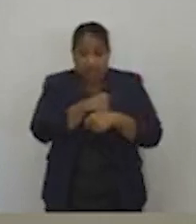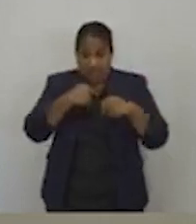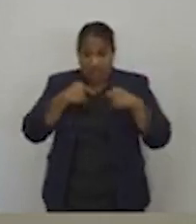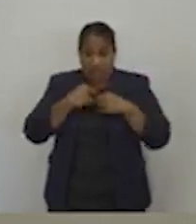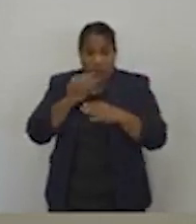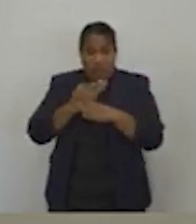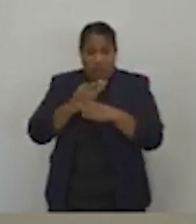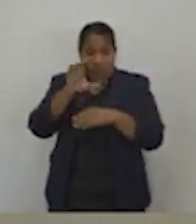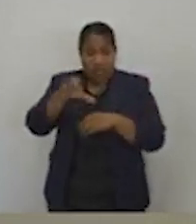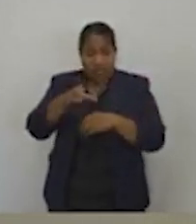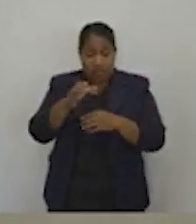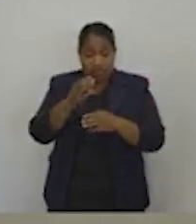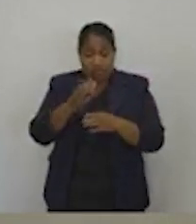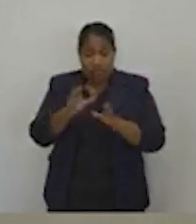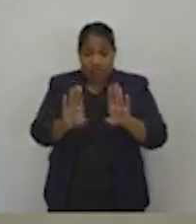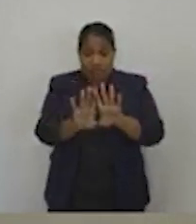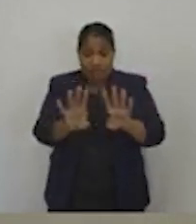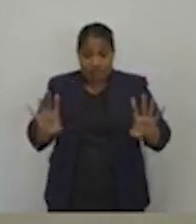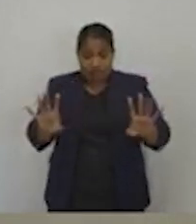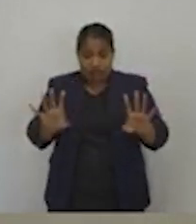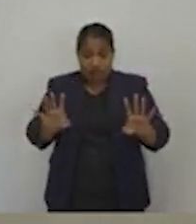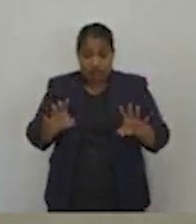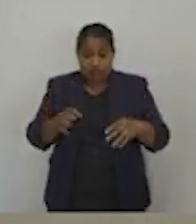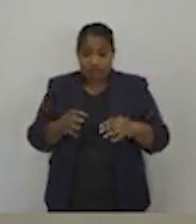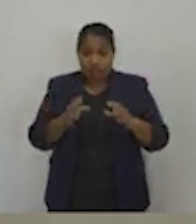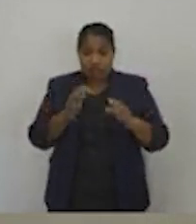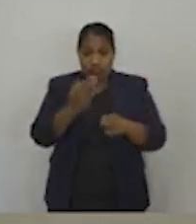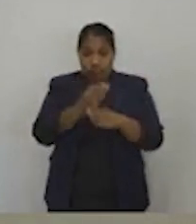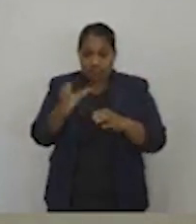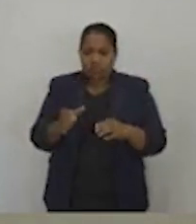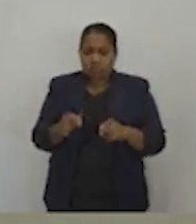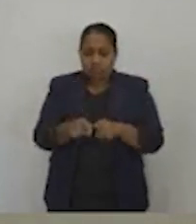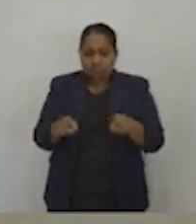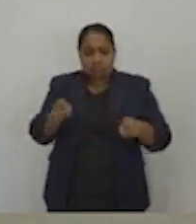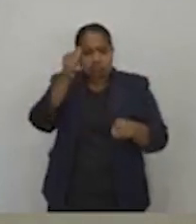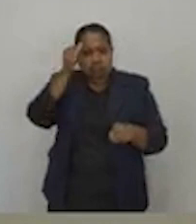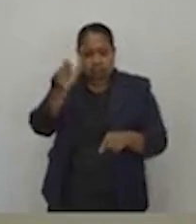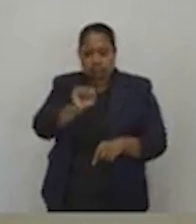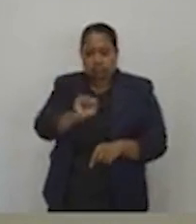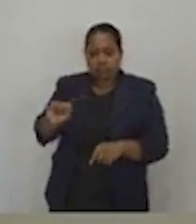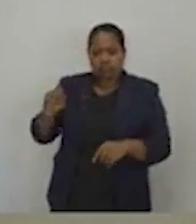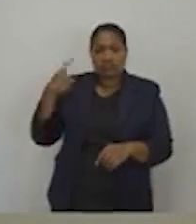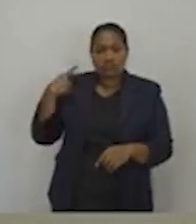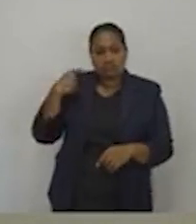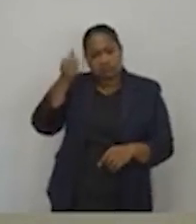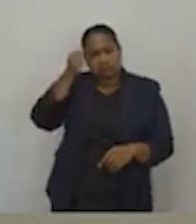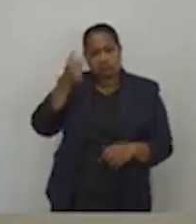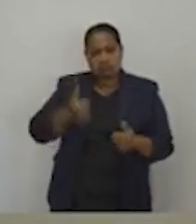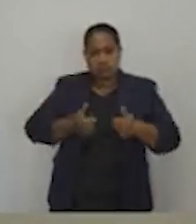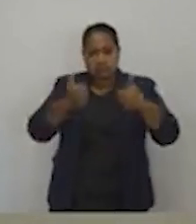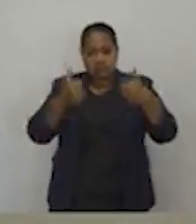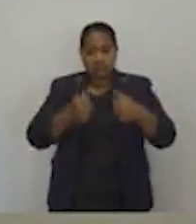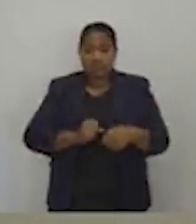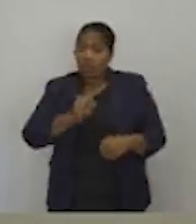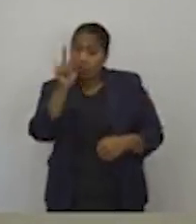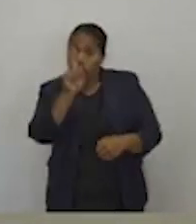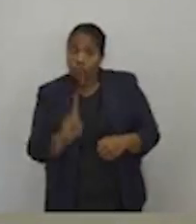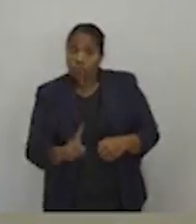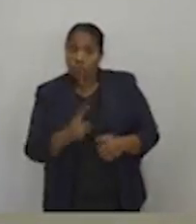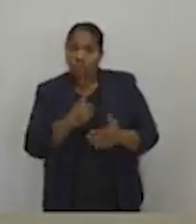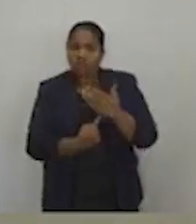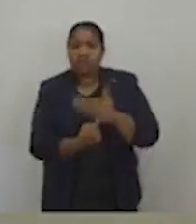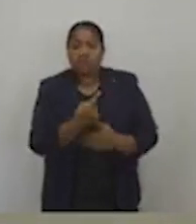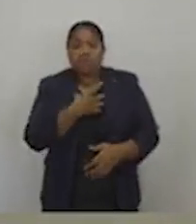tasks, and they know it well. But today, we also may be facing a new, more